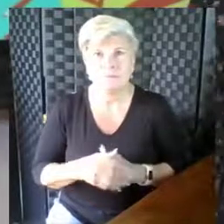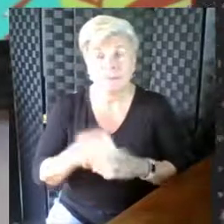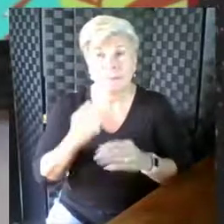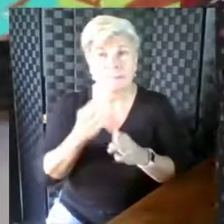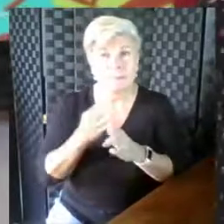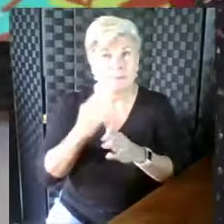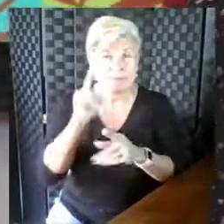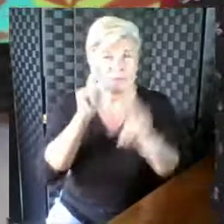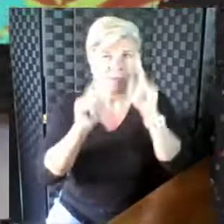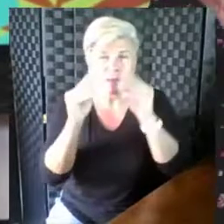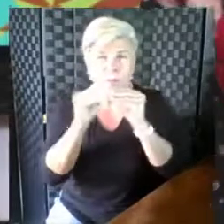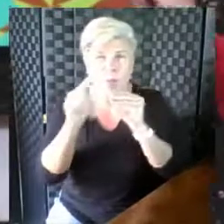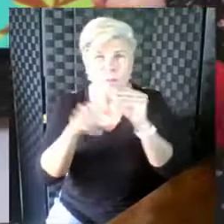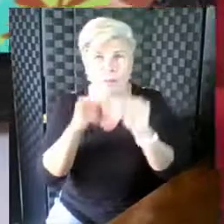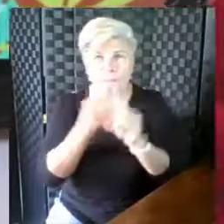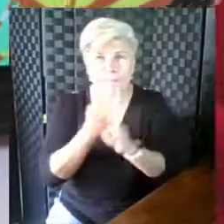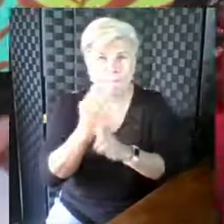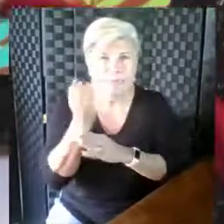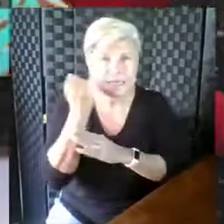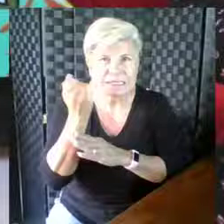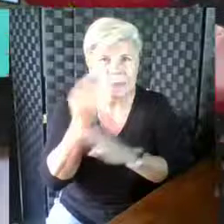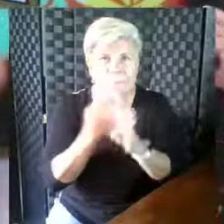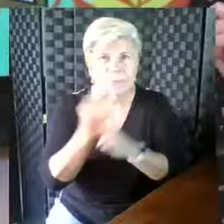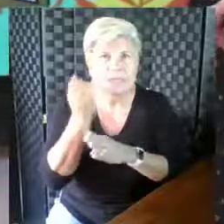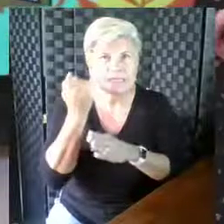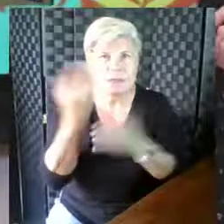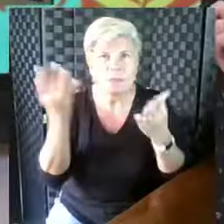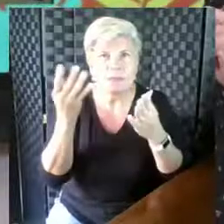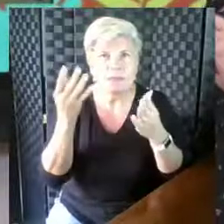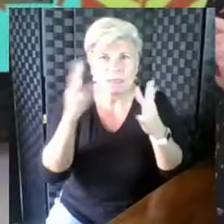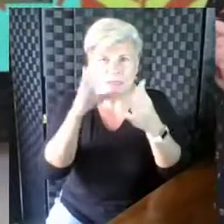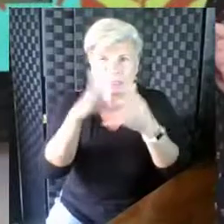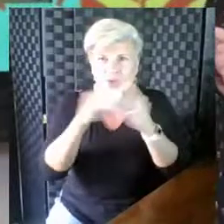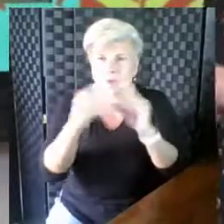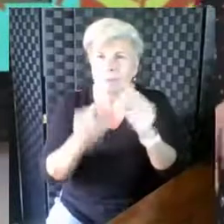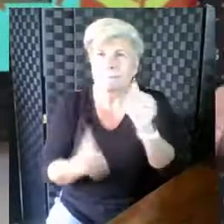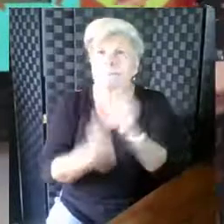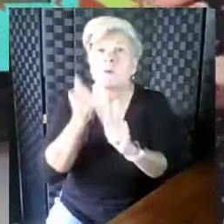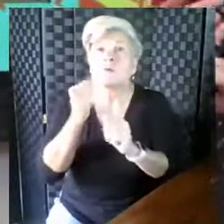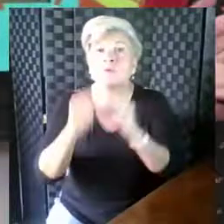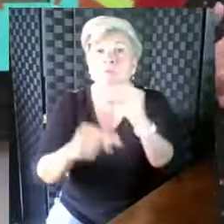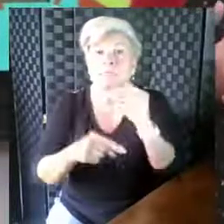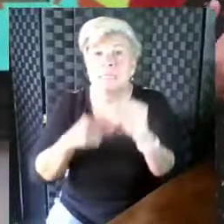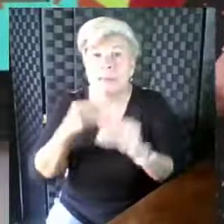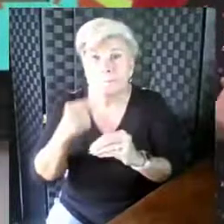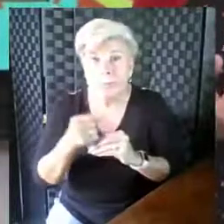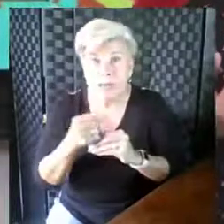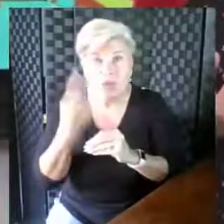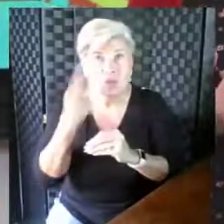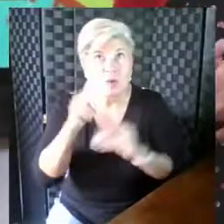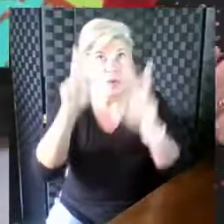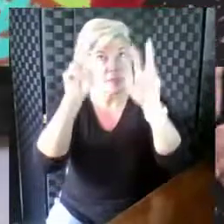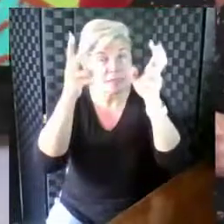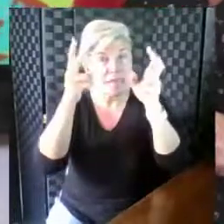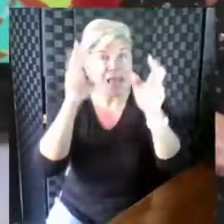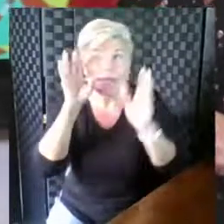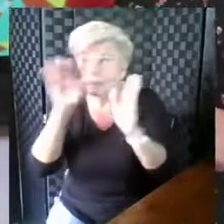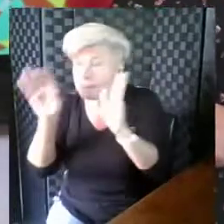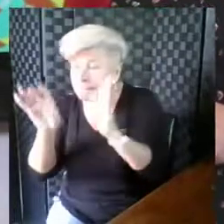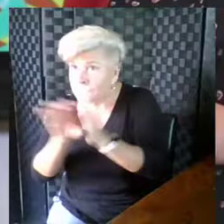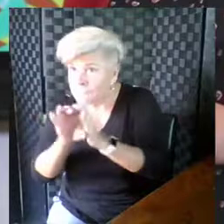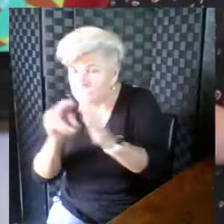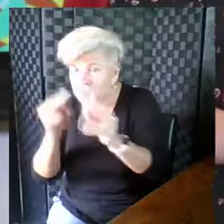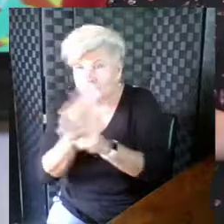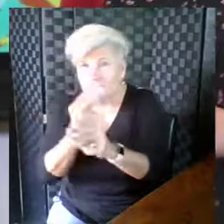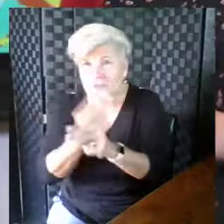So thinking a little bit more about main idea, the main idea is what the text is mostly about. We want to look at the title and the pictures